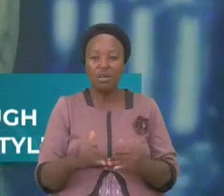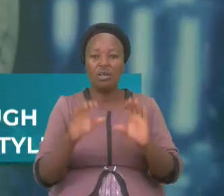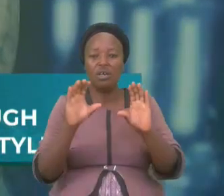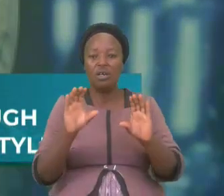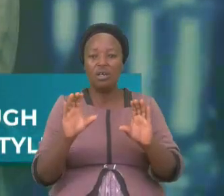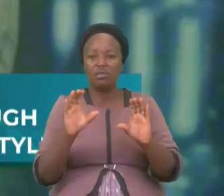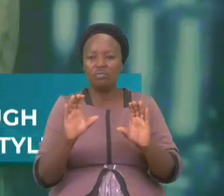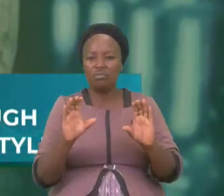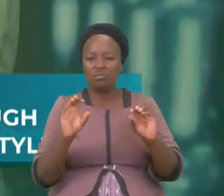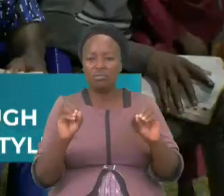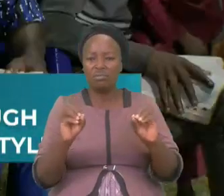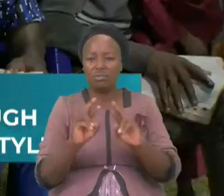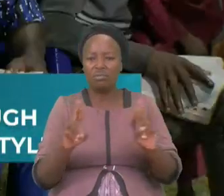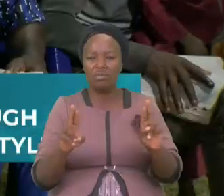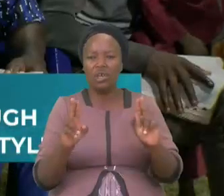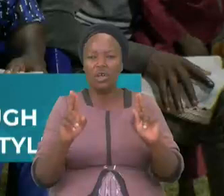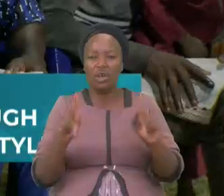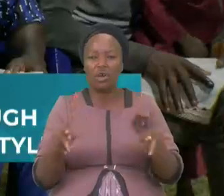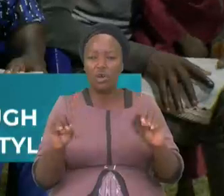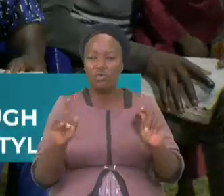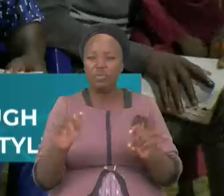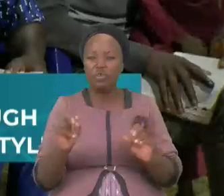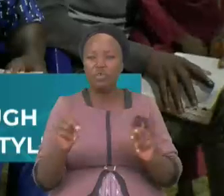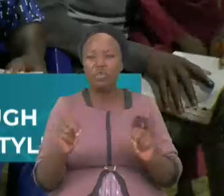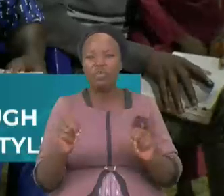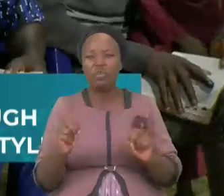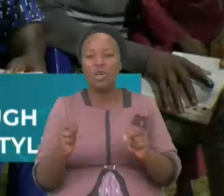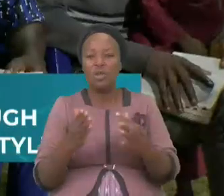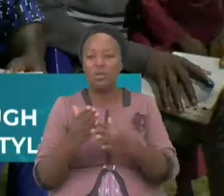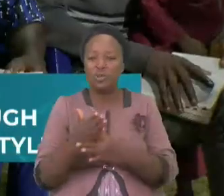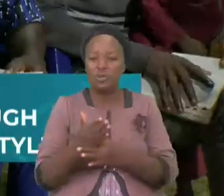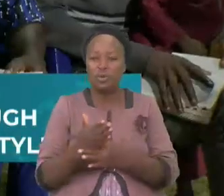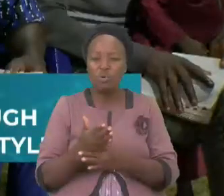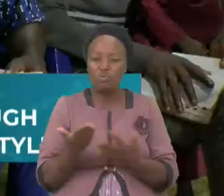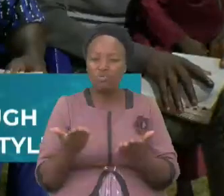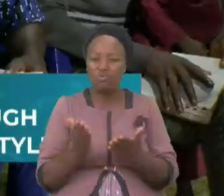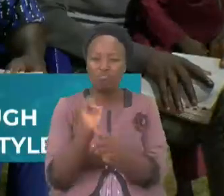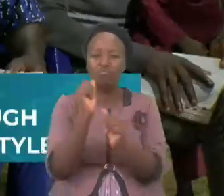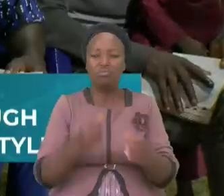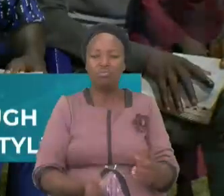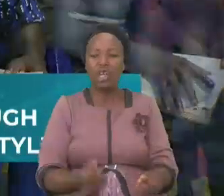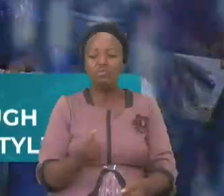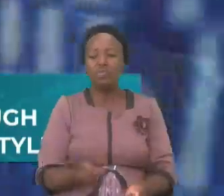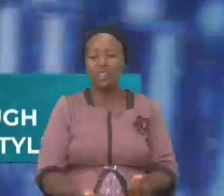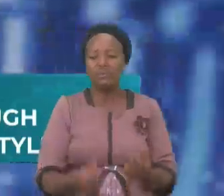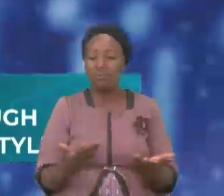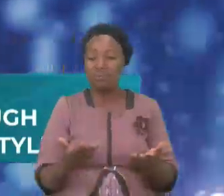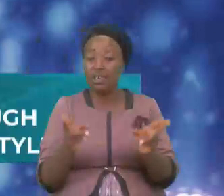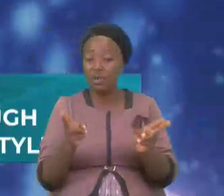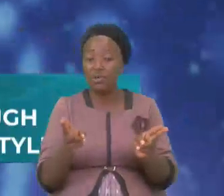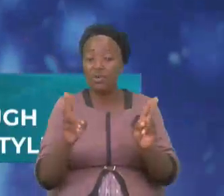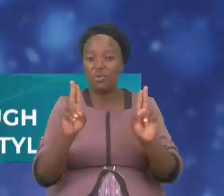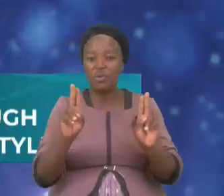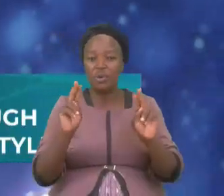devil wants to do. He wants to humiliate us. He wants to put us down. He wants to pin us down. He wants